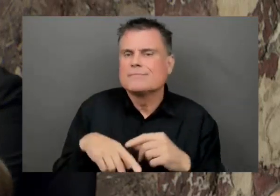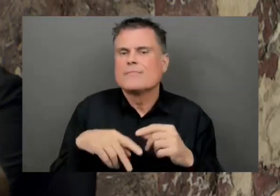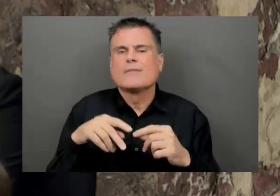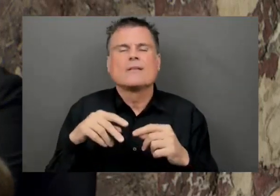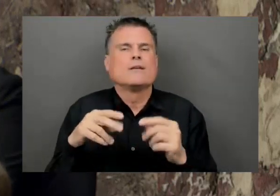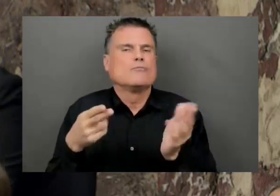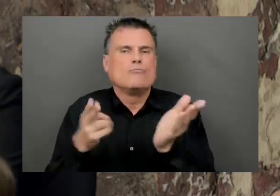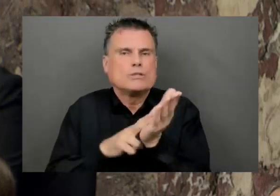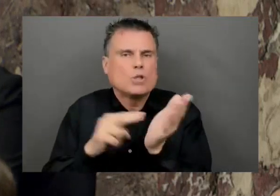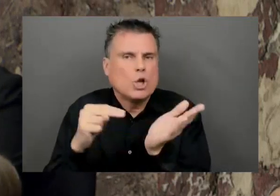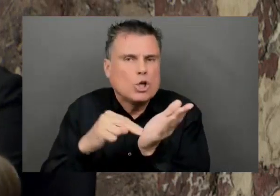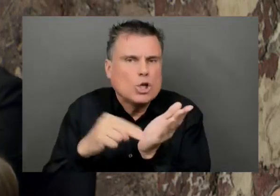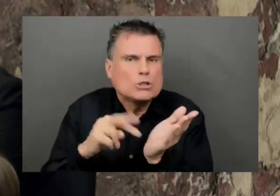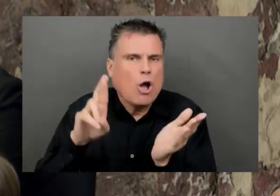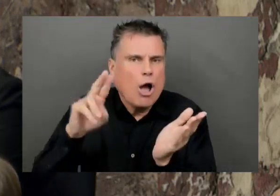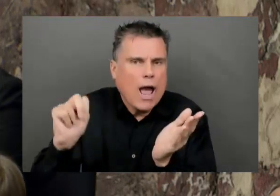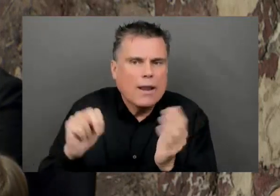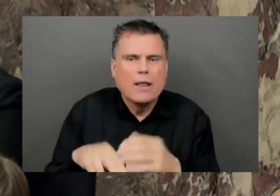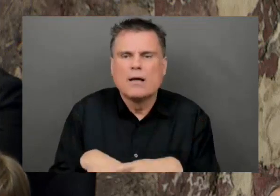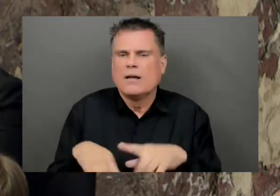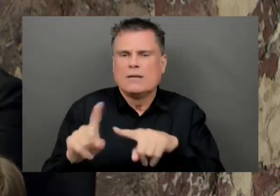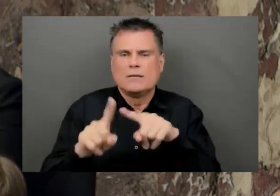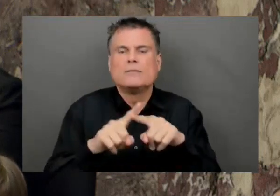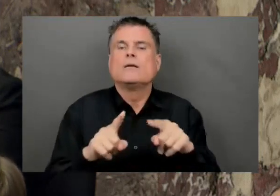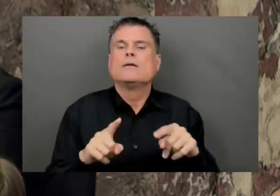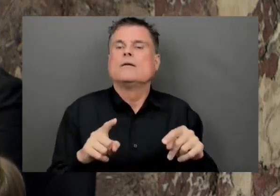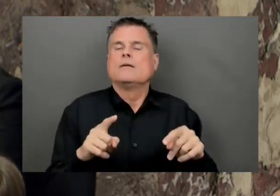which was the policy of the previous government.